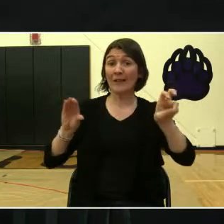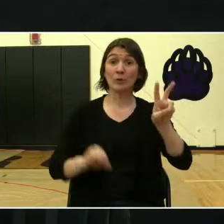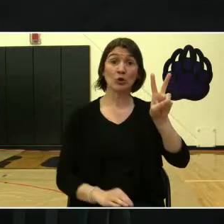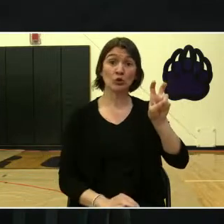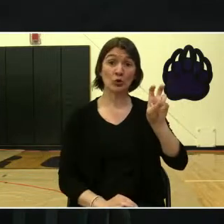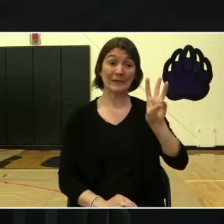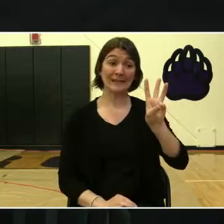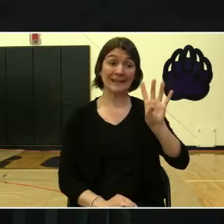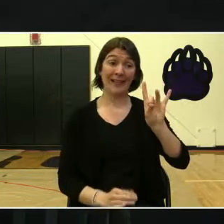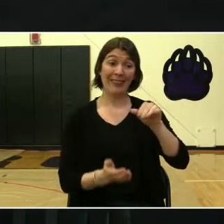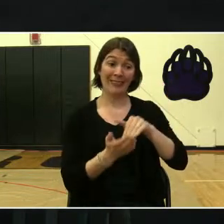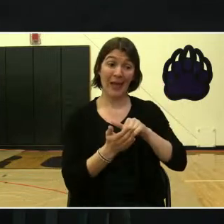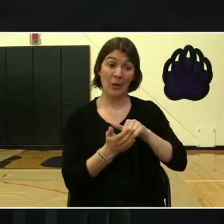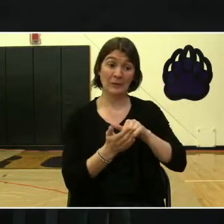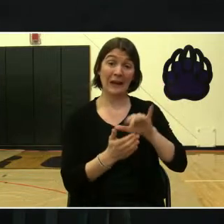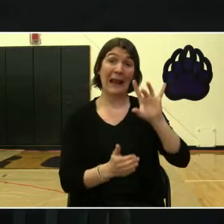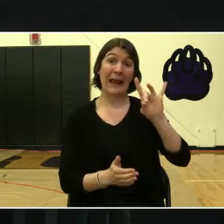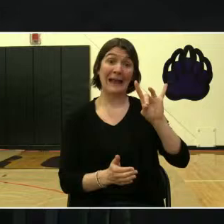of